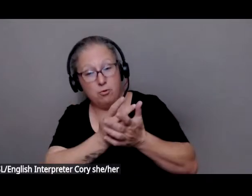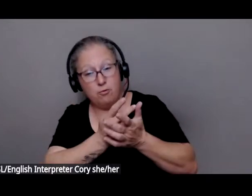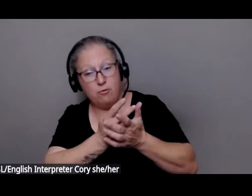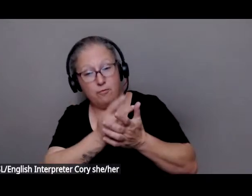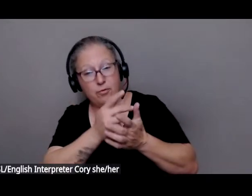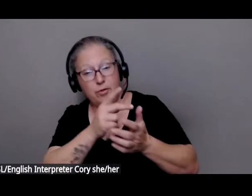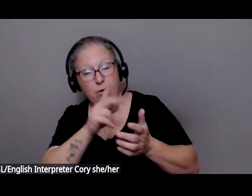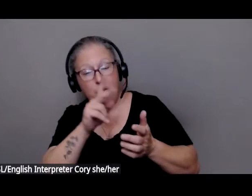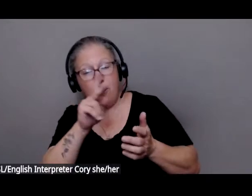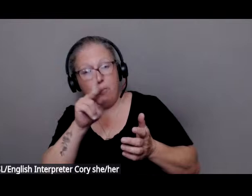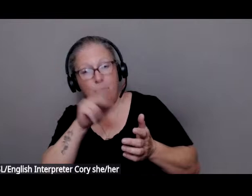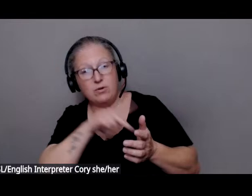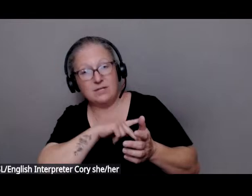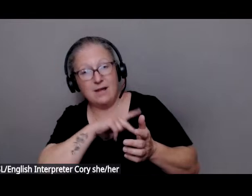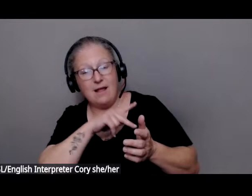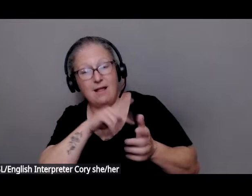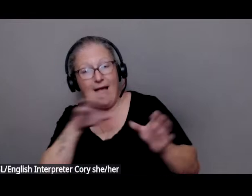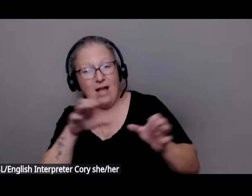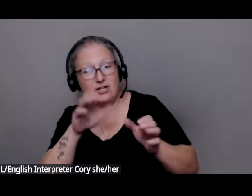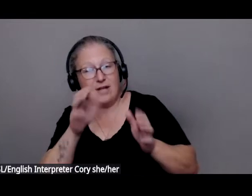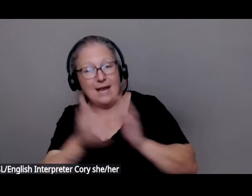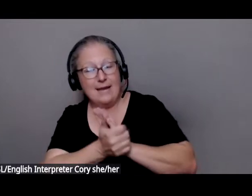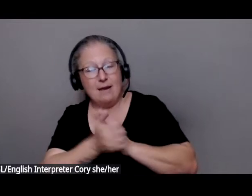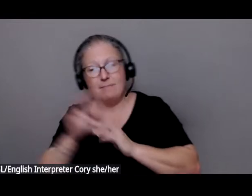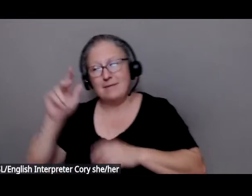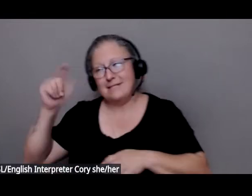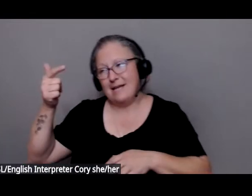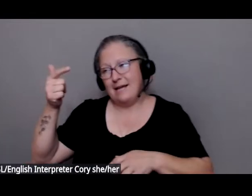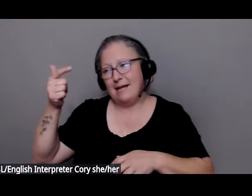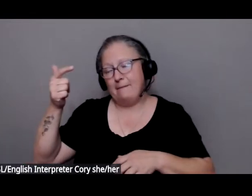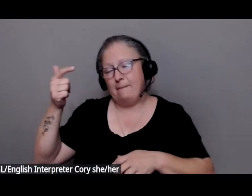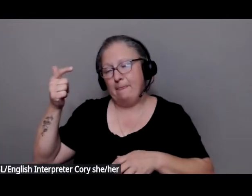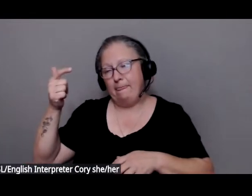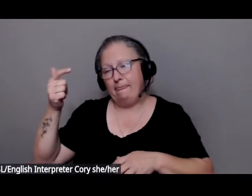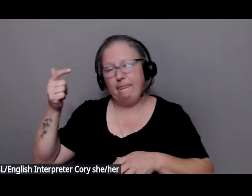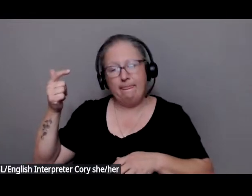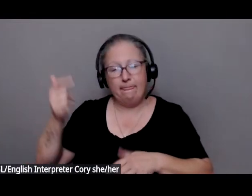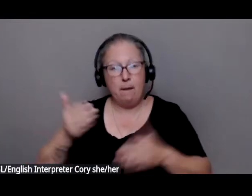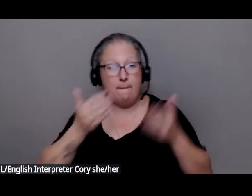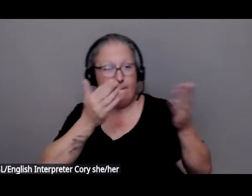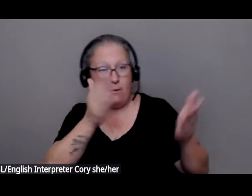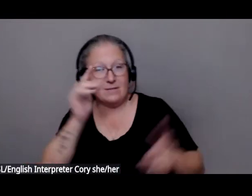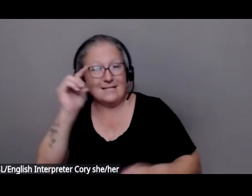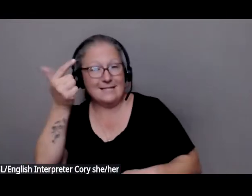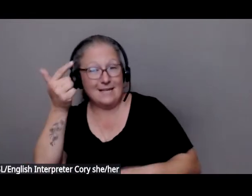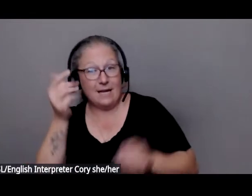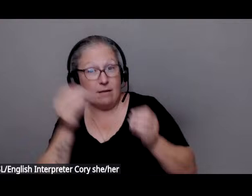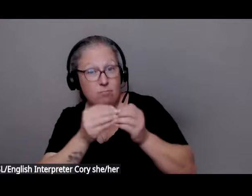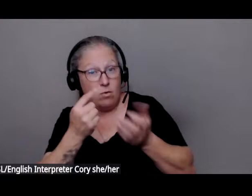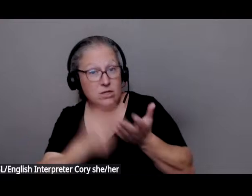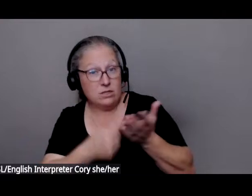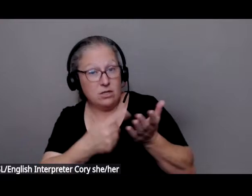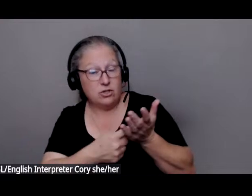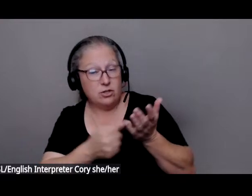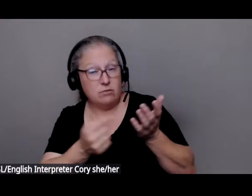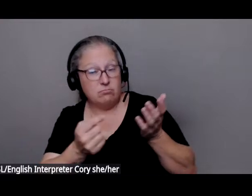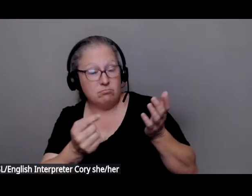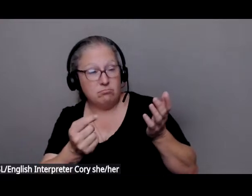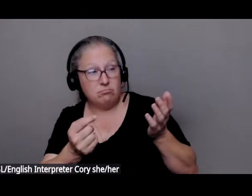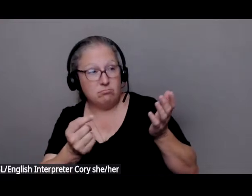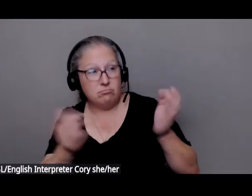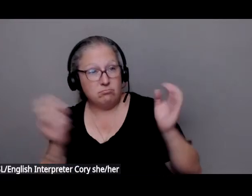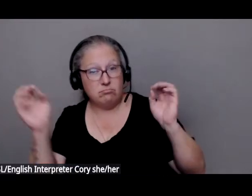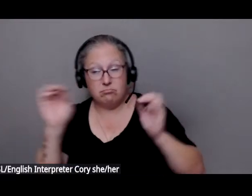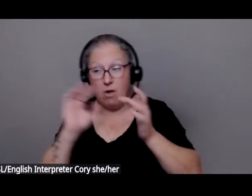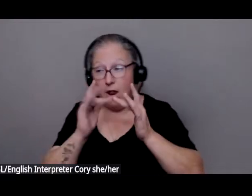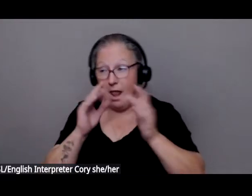personnel actions addendum. I'll second that. Just gonna Okay, we stop have a talking now. have a motion and a second, or any discussion? Or any